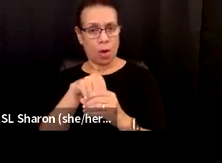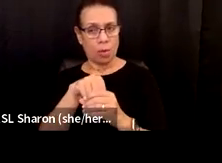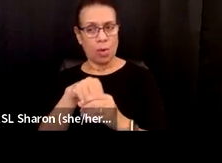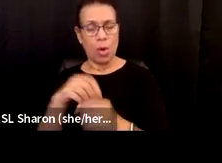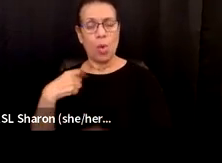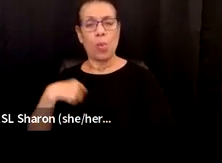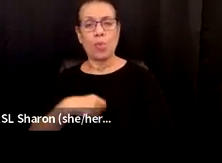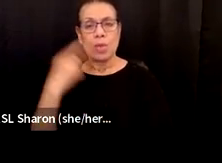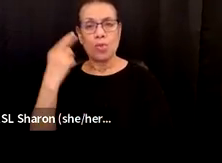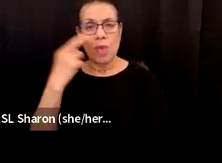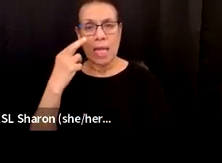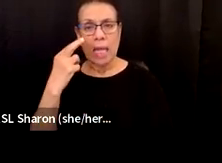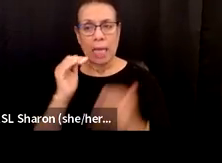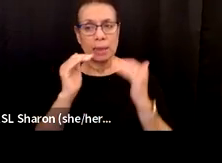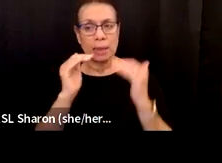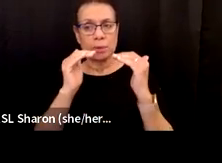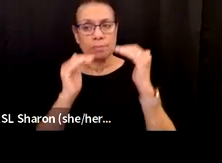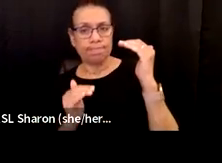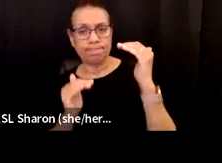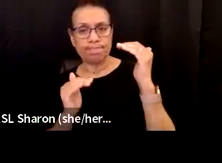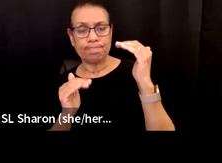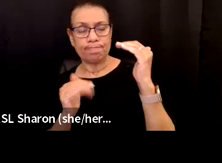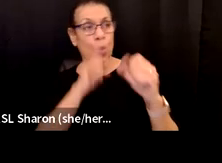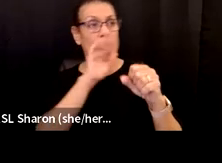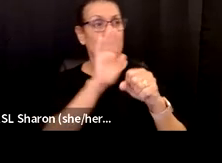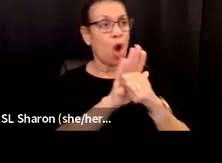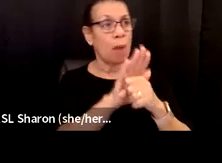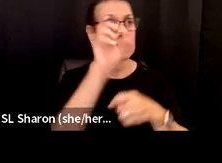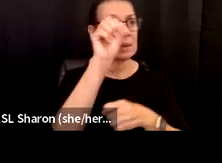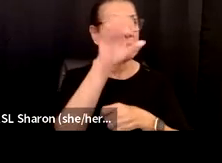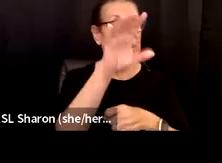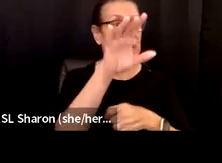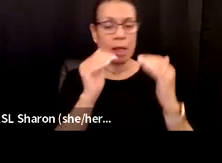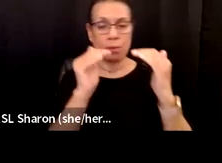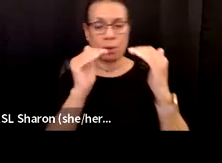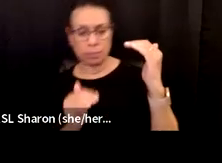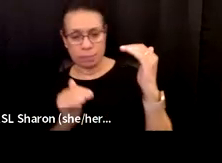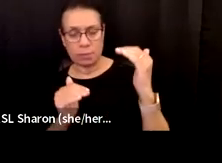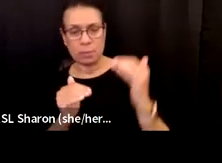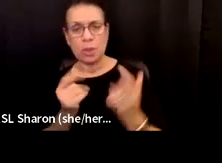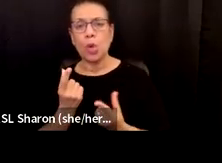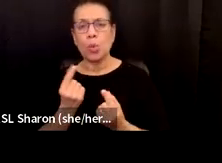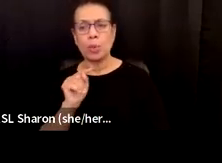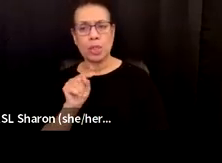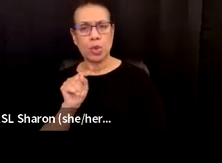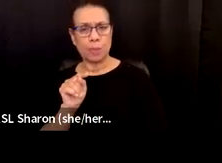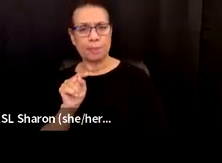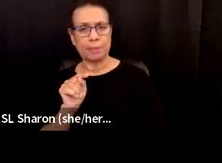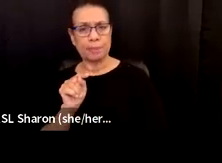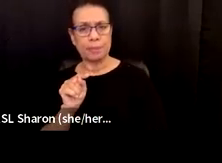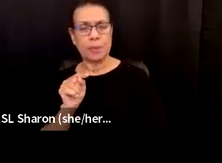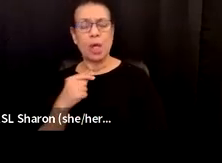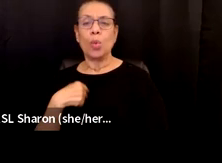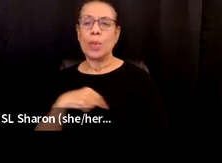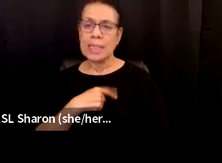the expectations that we have communicated to our community and that when we intervene it's essential that we do that in